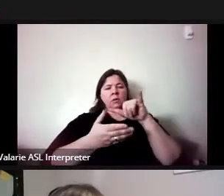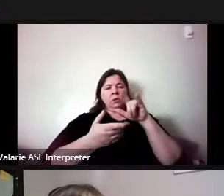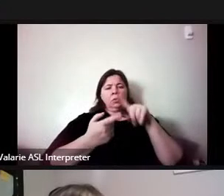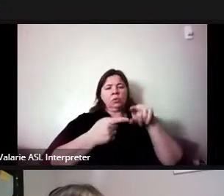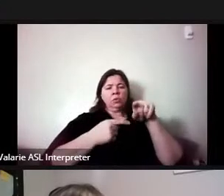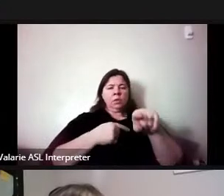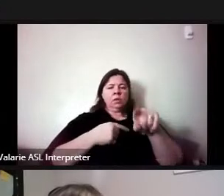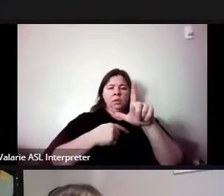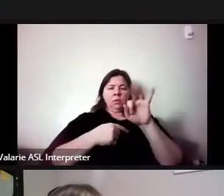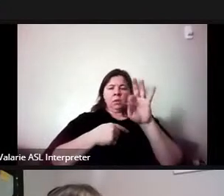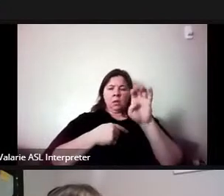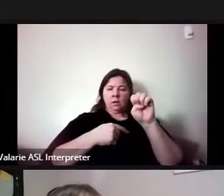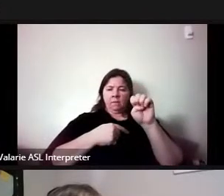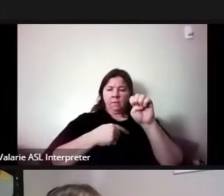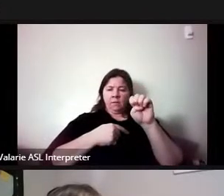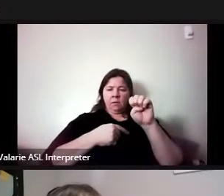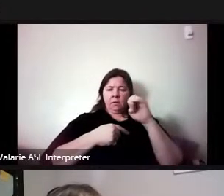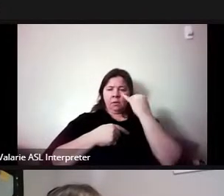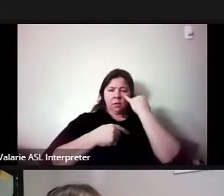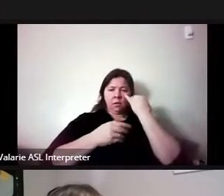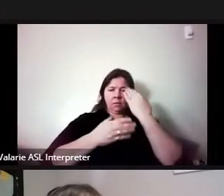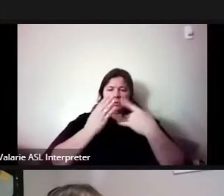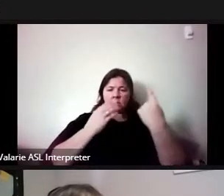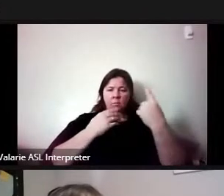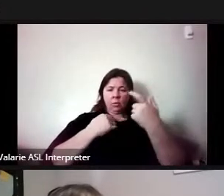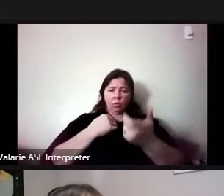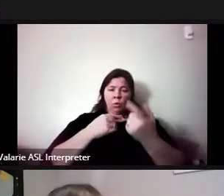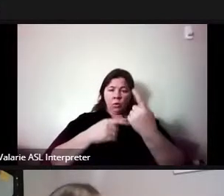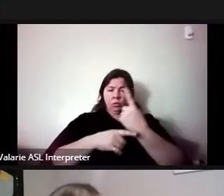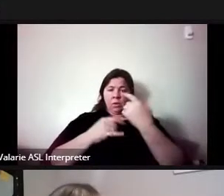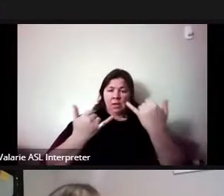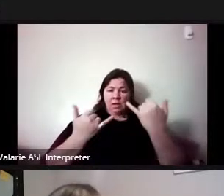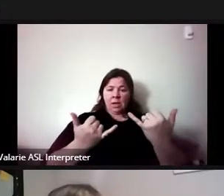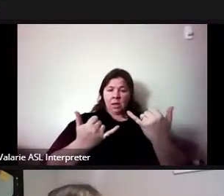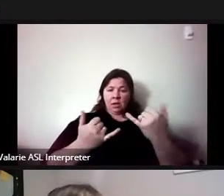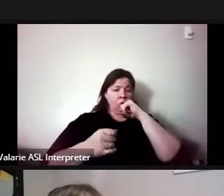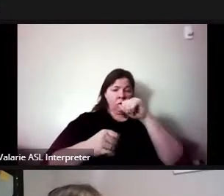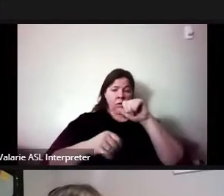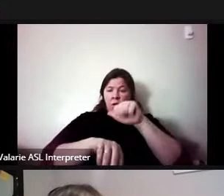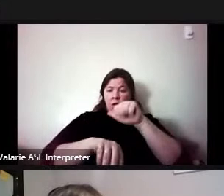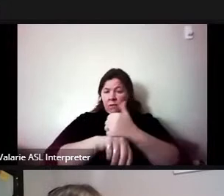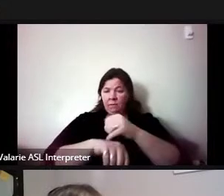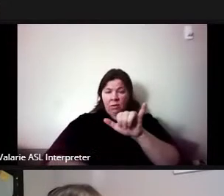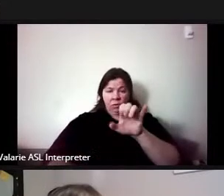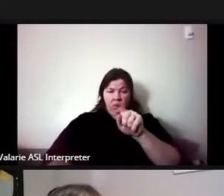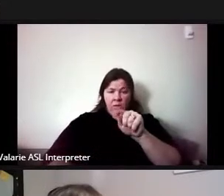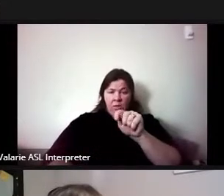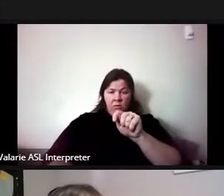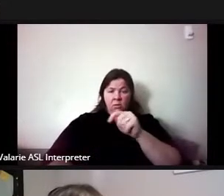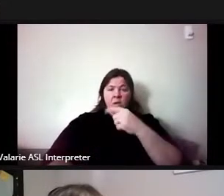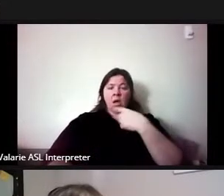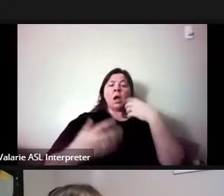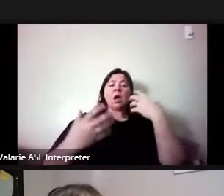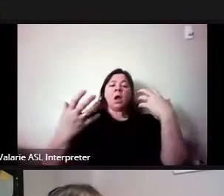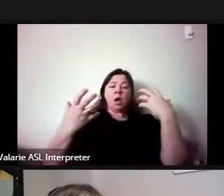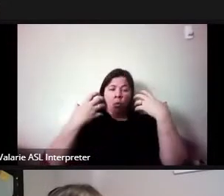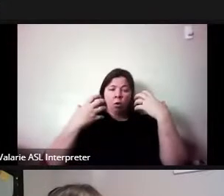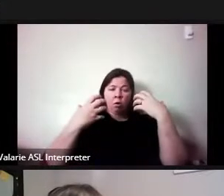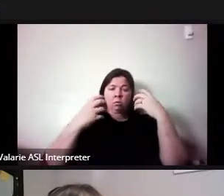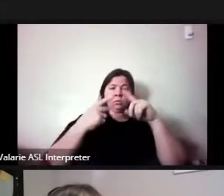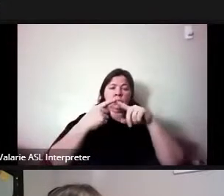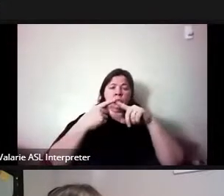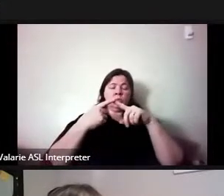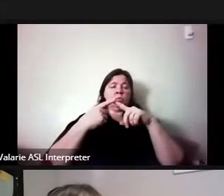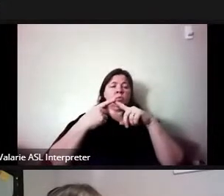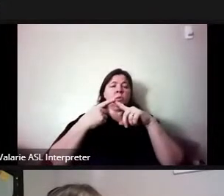this live. If someone is watching right now and you're not a founder yet, I just want